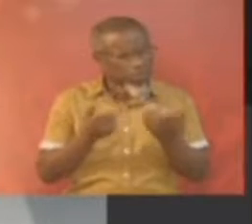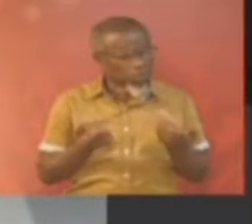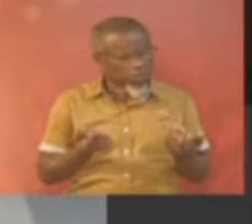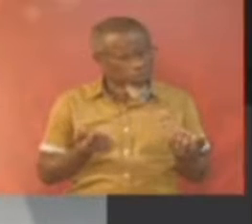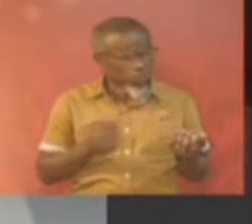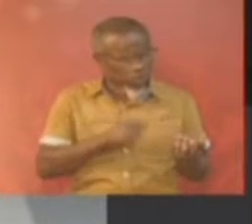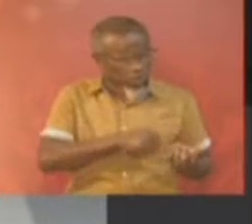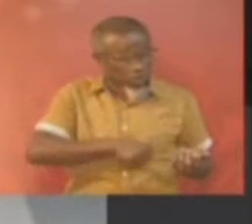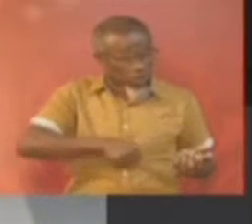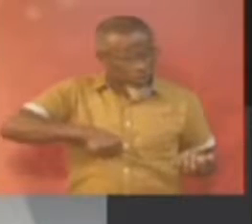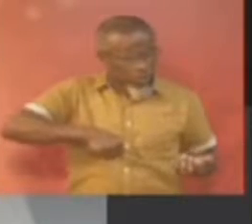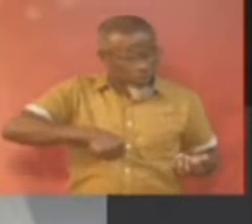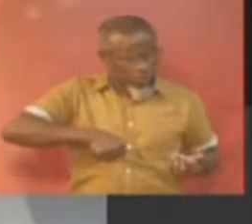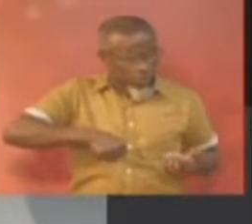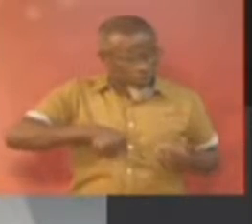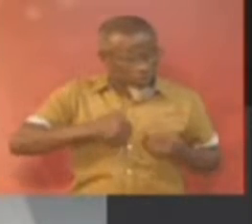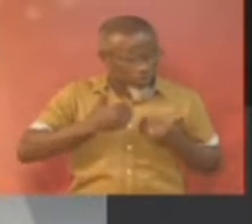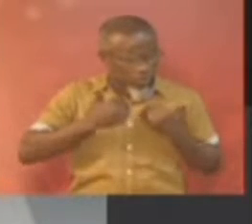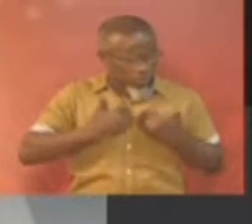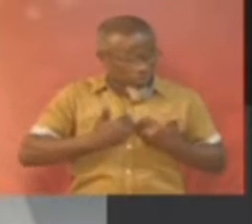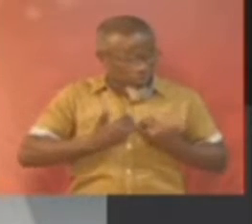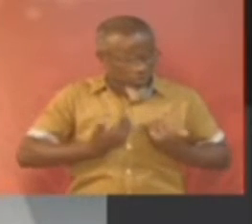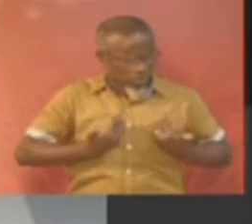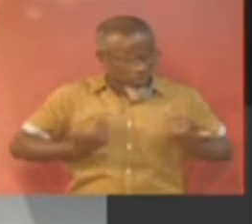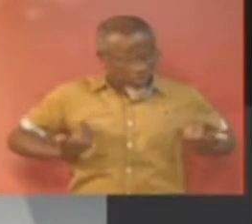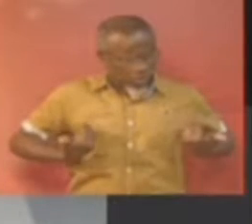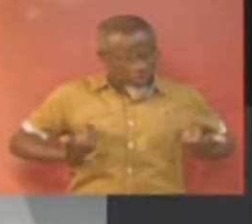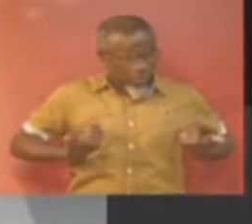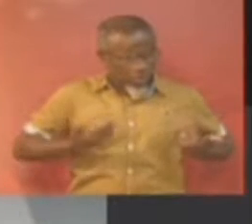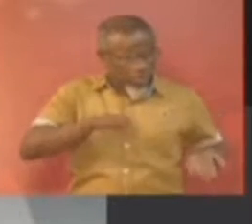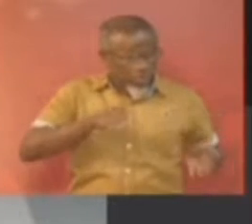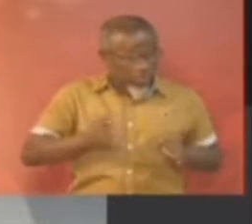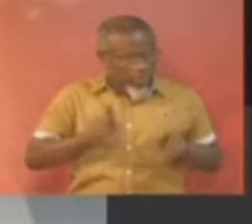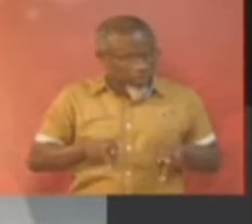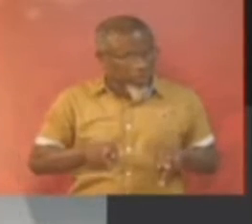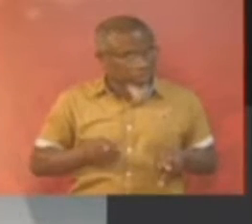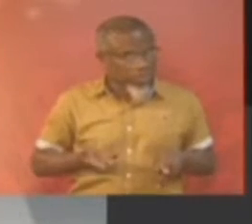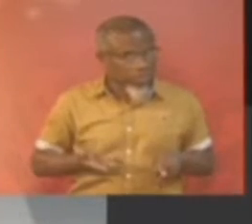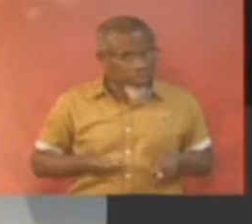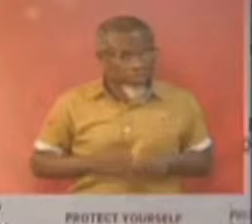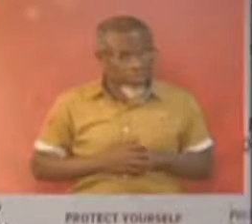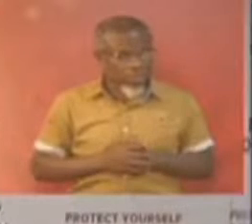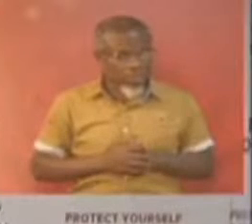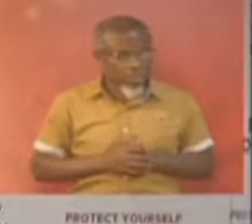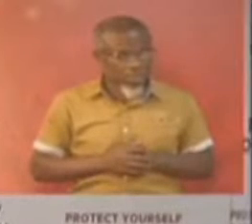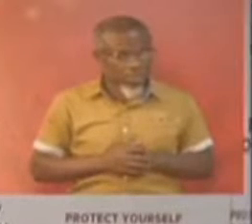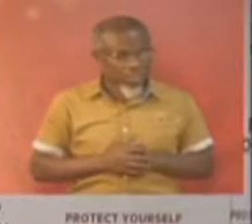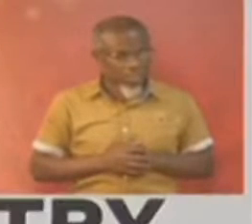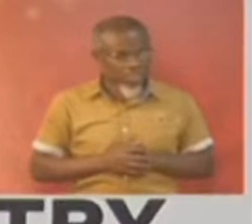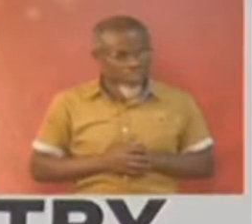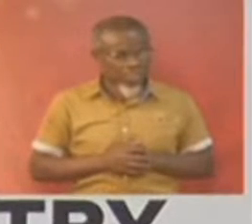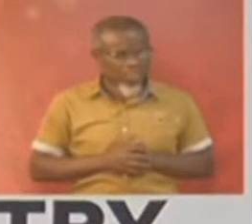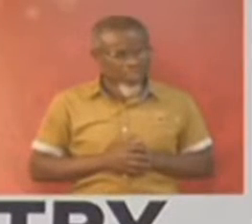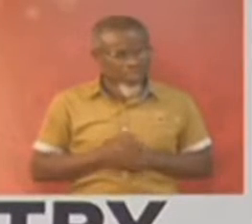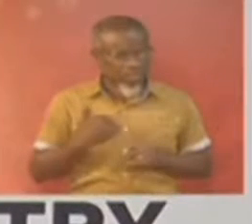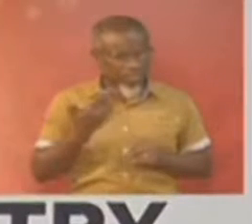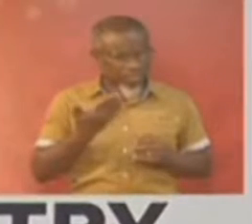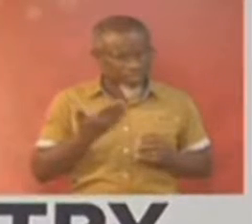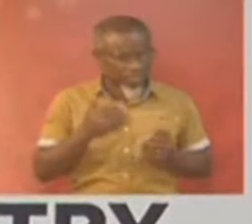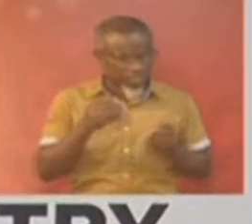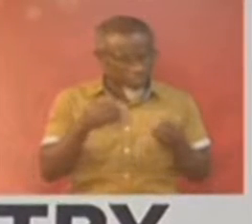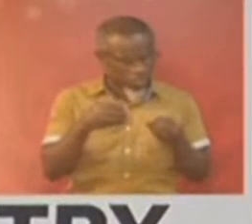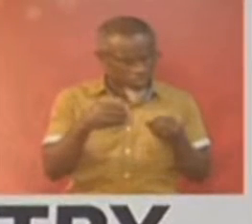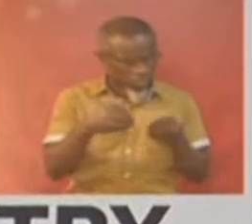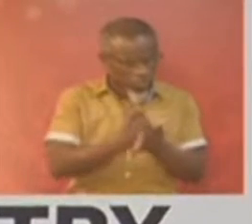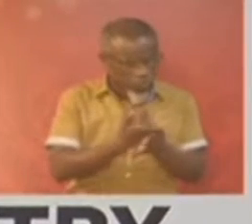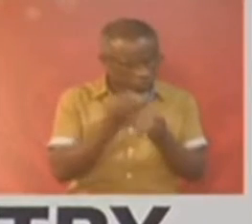if you all had any updates on that, if the autopsy was eventually done. Okay, I don't think we are sure of the issue you're